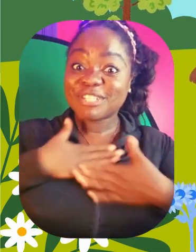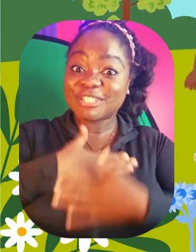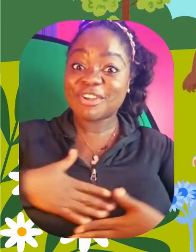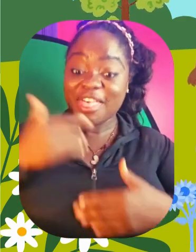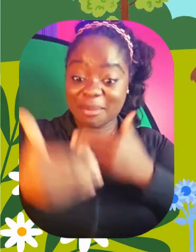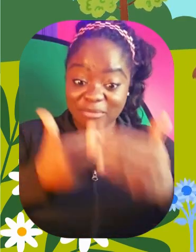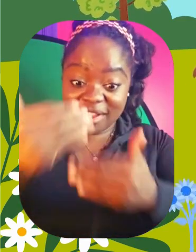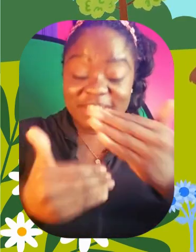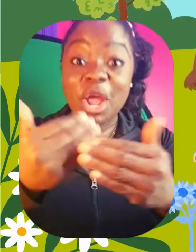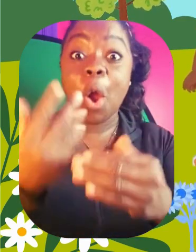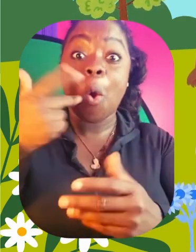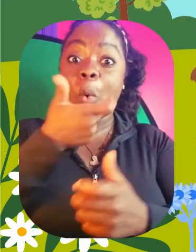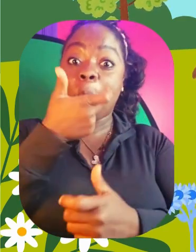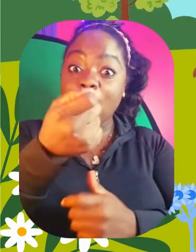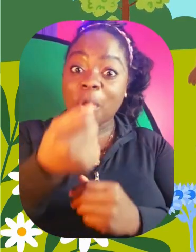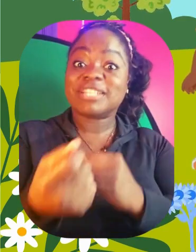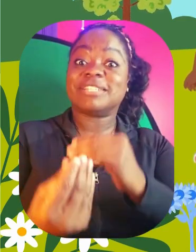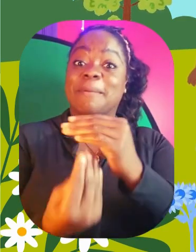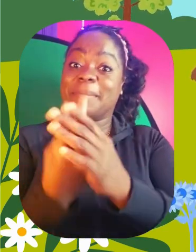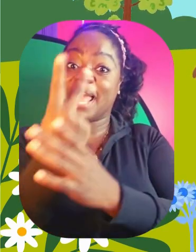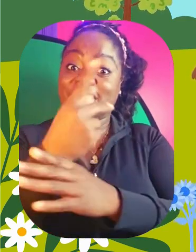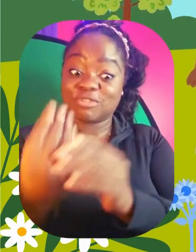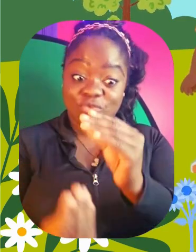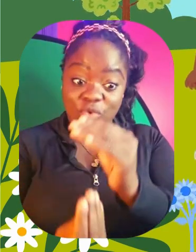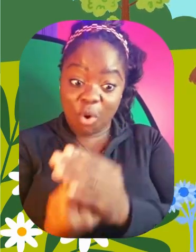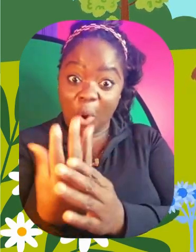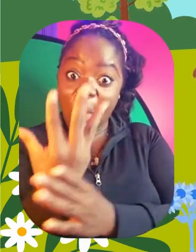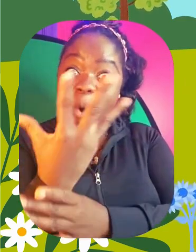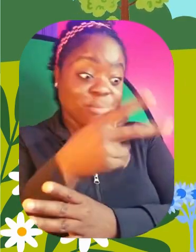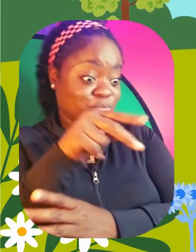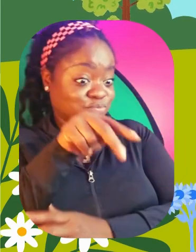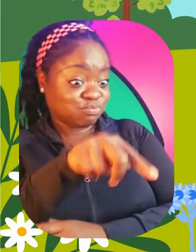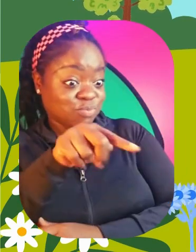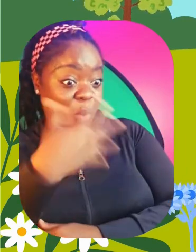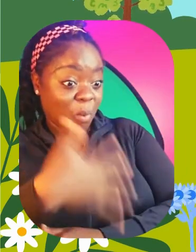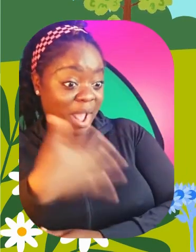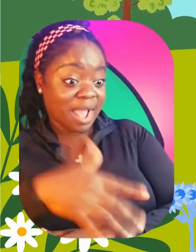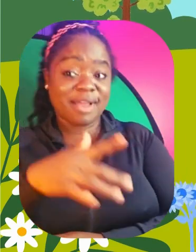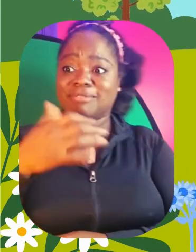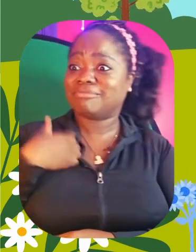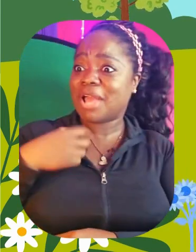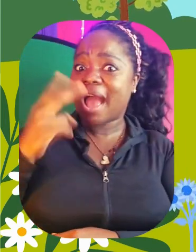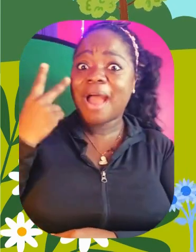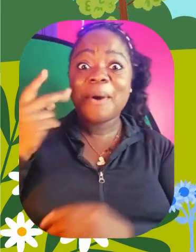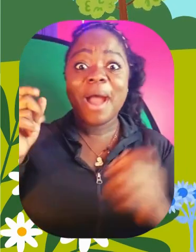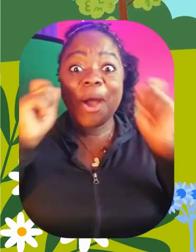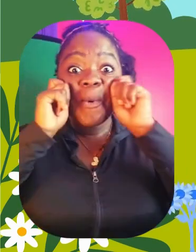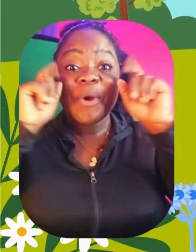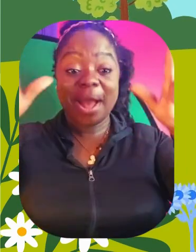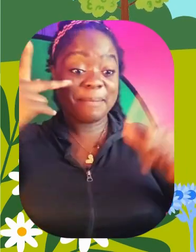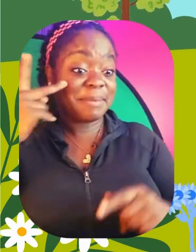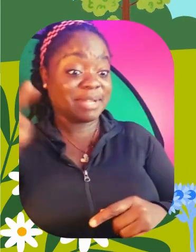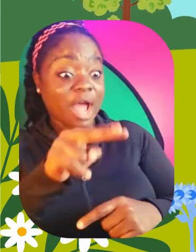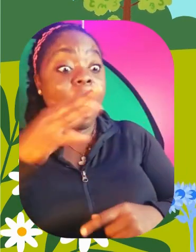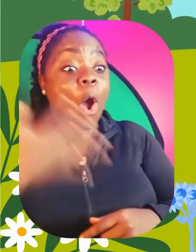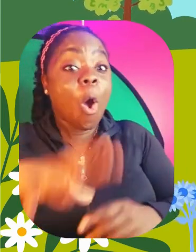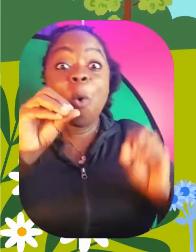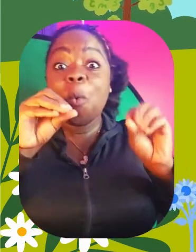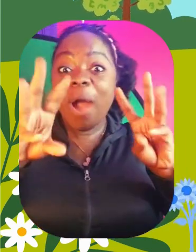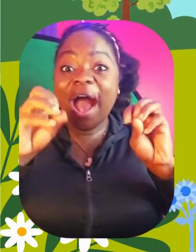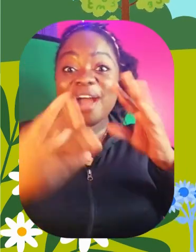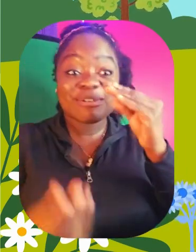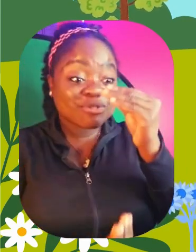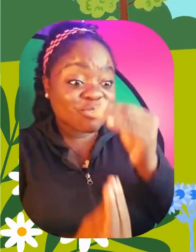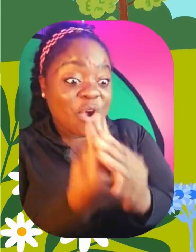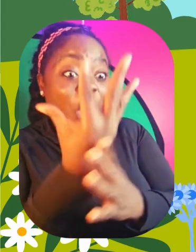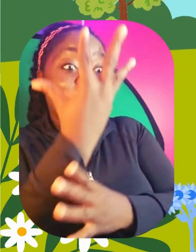friends, are you enjoying the process of watching how plants grow? Oh, I'm up. Let's go look at the plants. Oh,